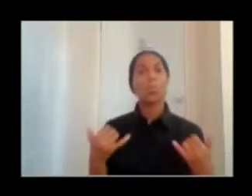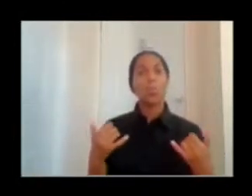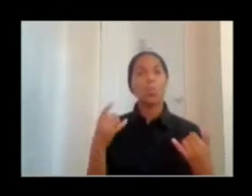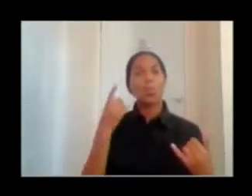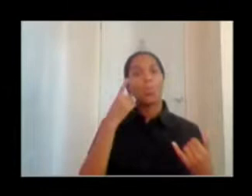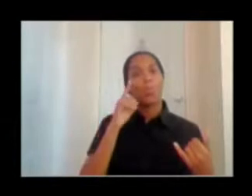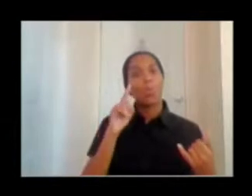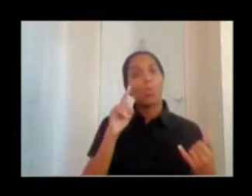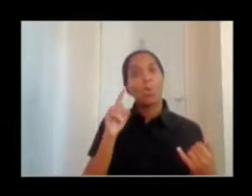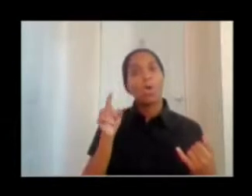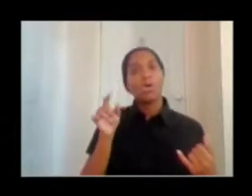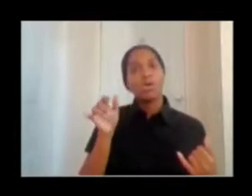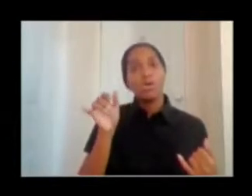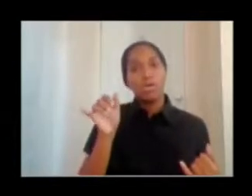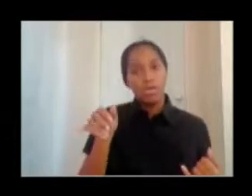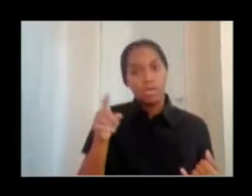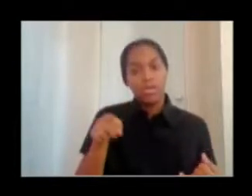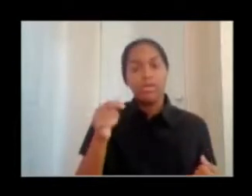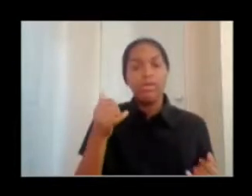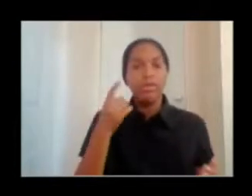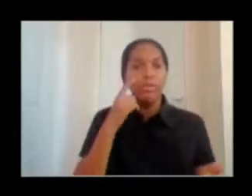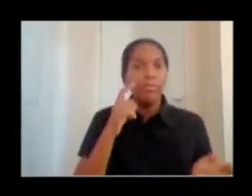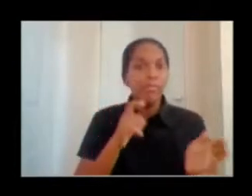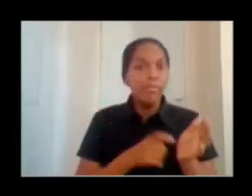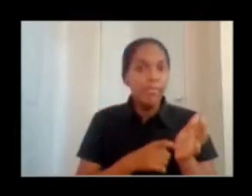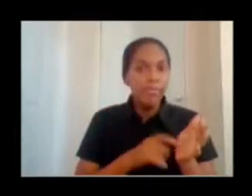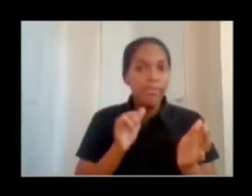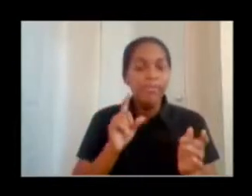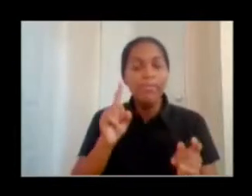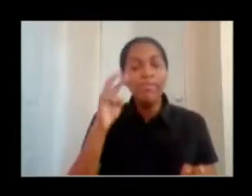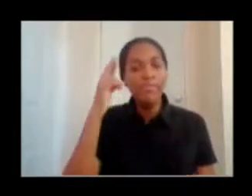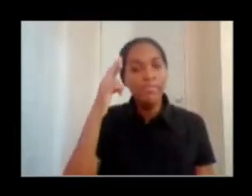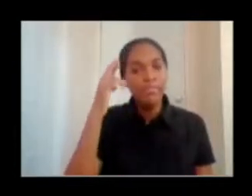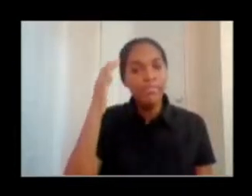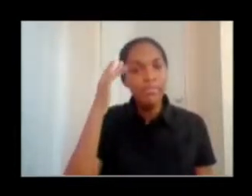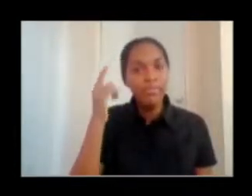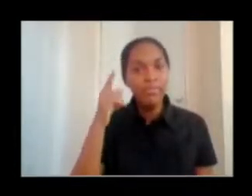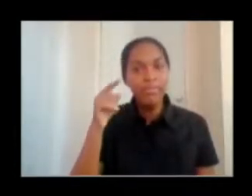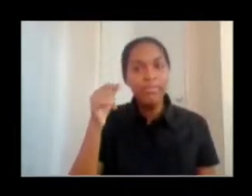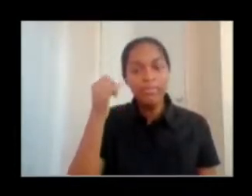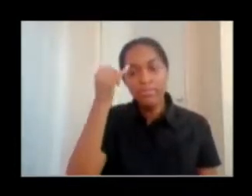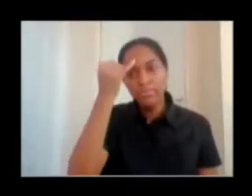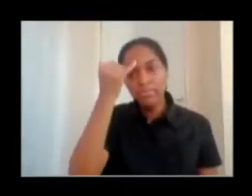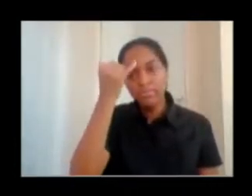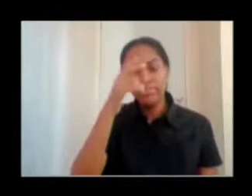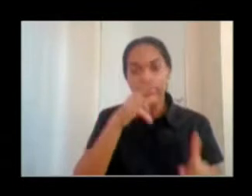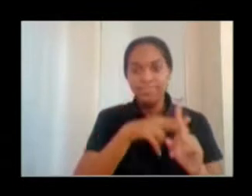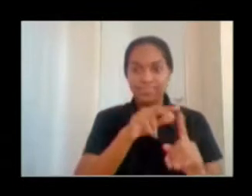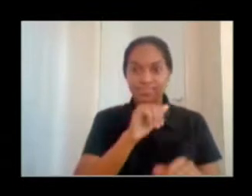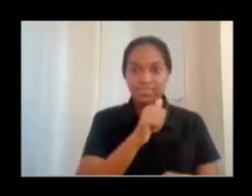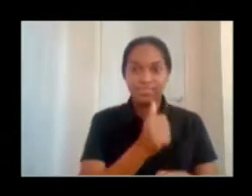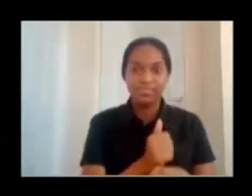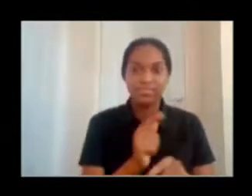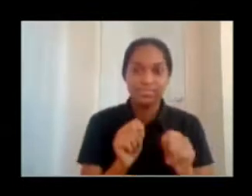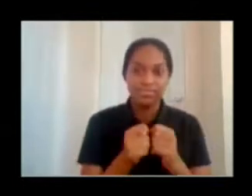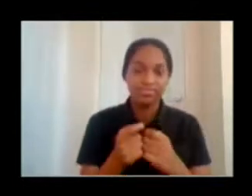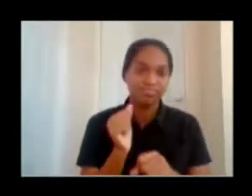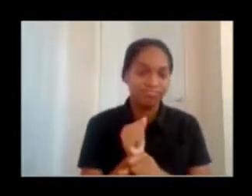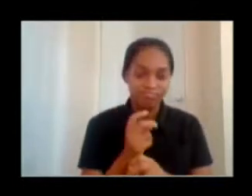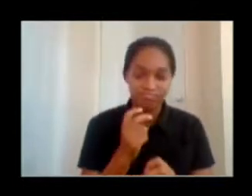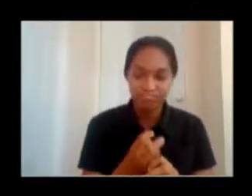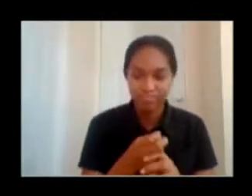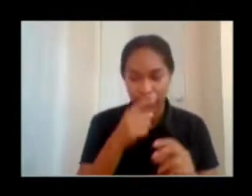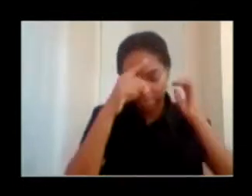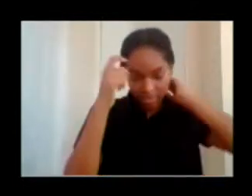Bharati is recognizing that. This is one of the reasons why the India implementation team worked so hard,